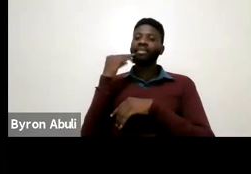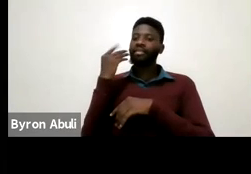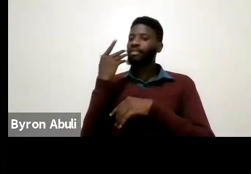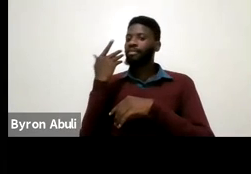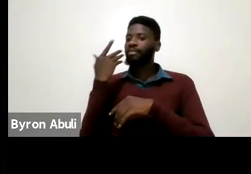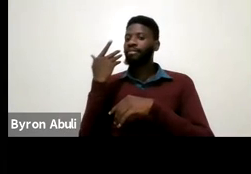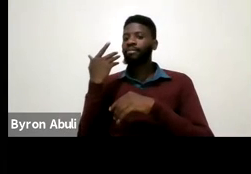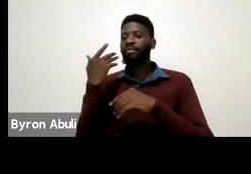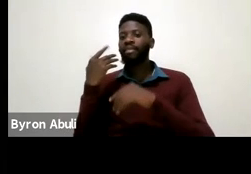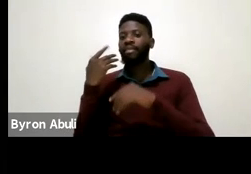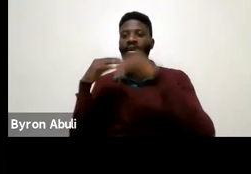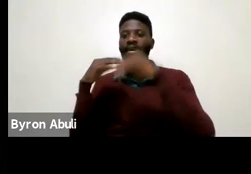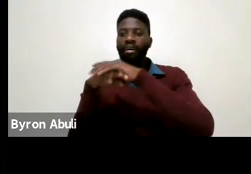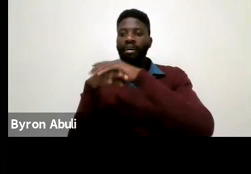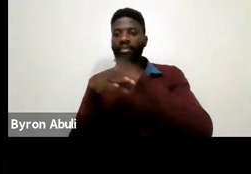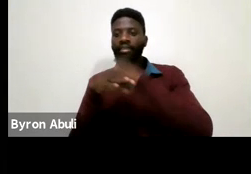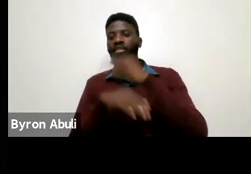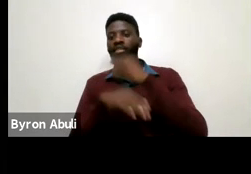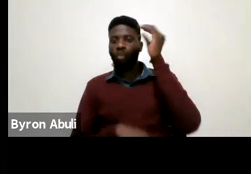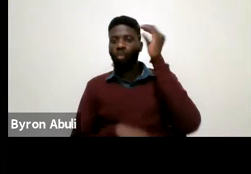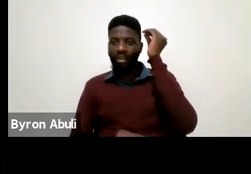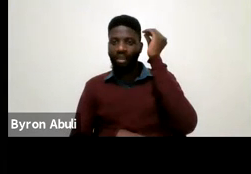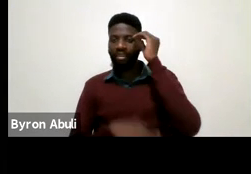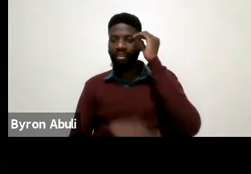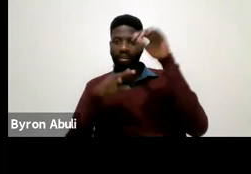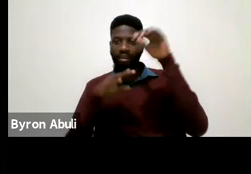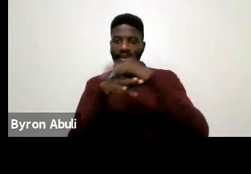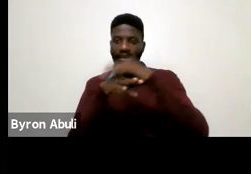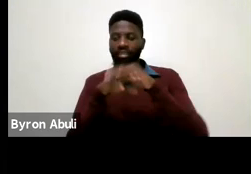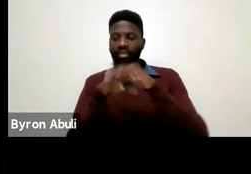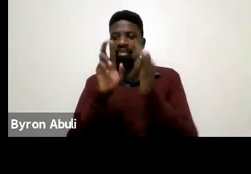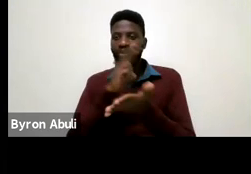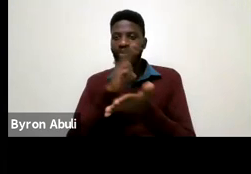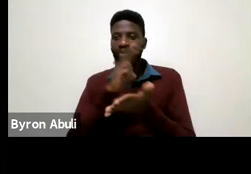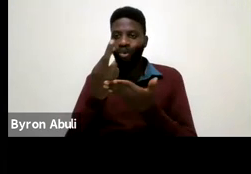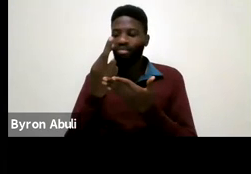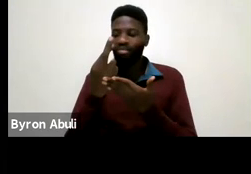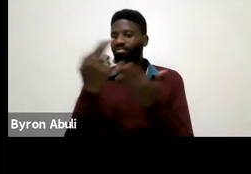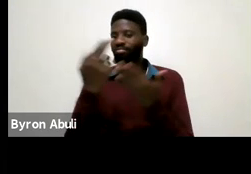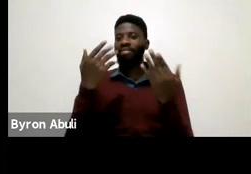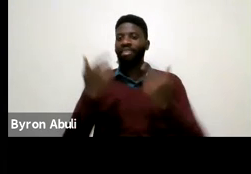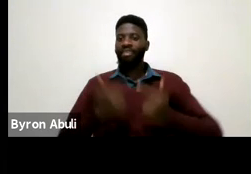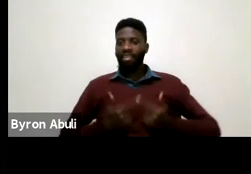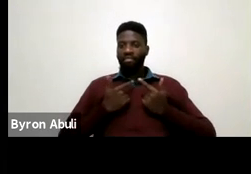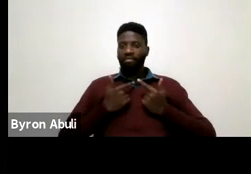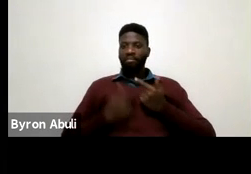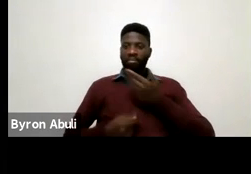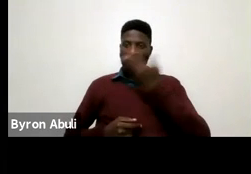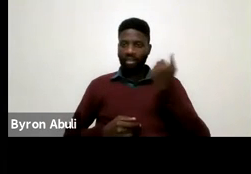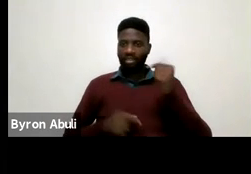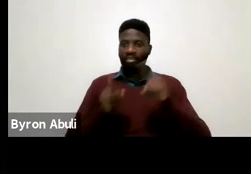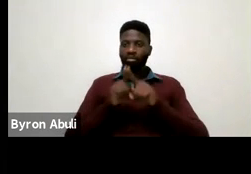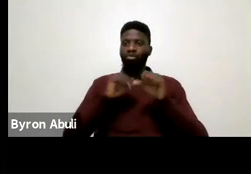knowledge, have access to resources and education for that matter. So then you have a better life and a society that is well